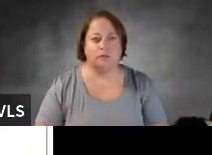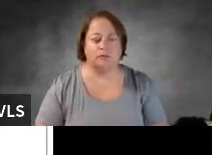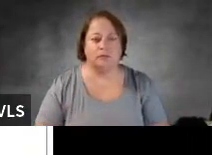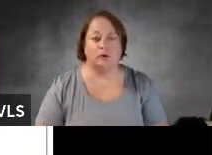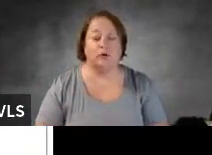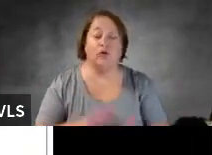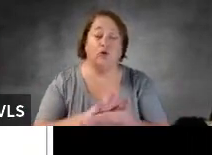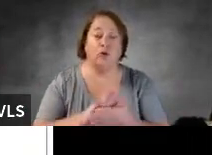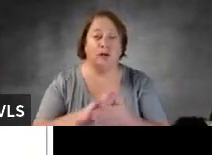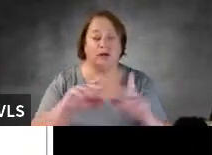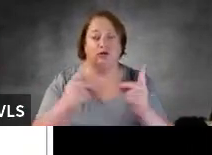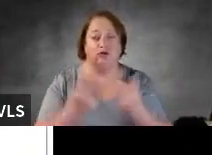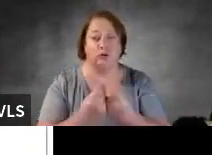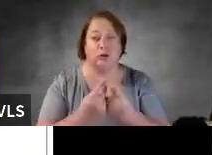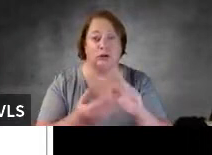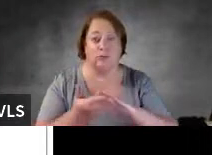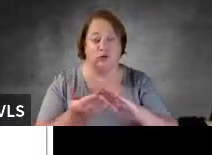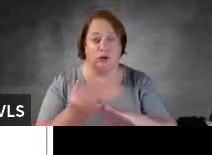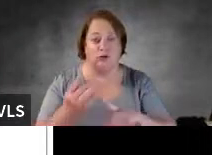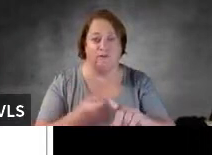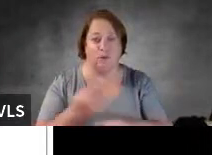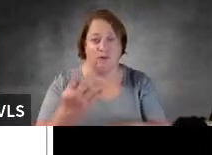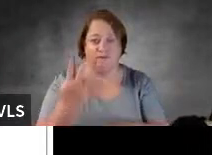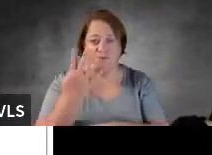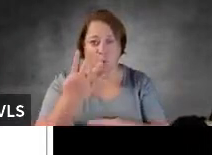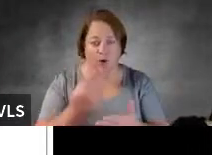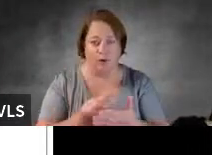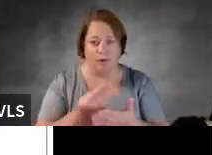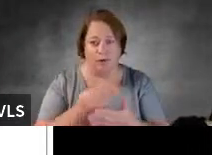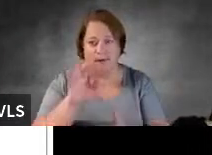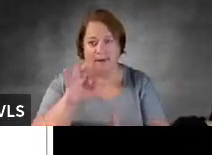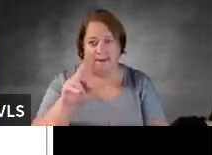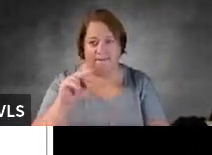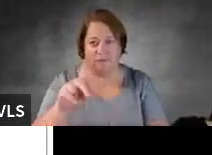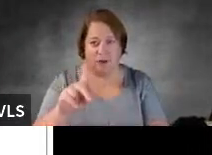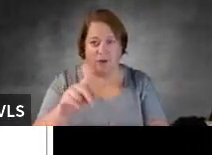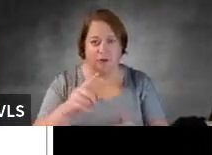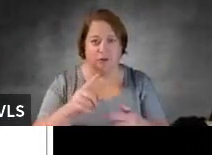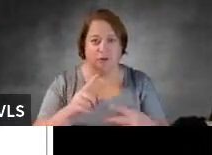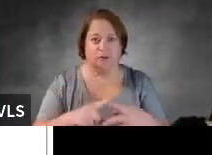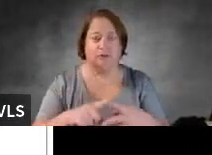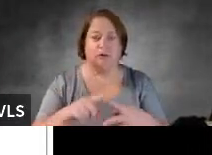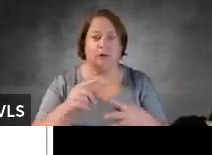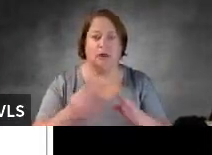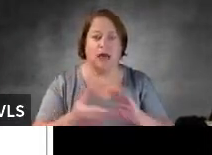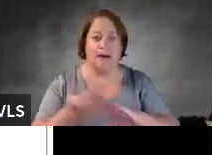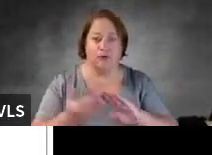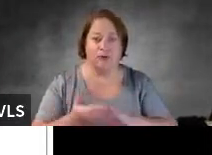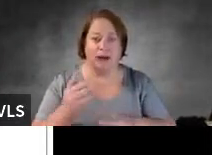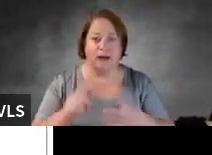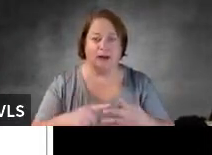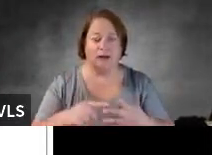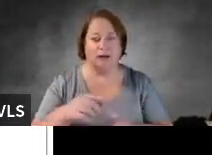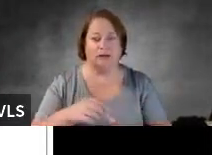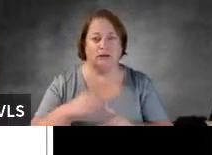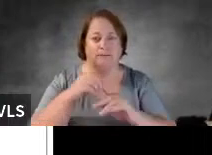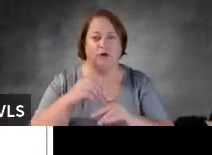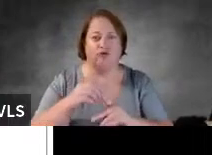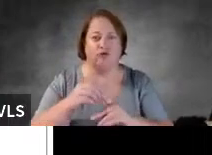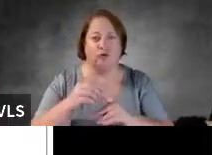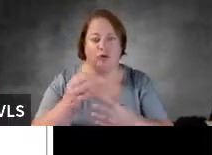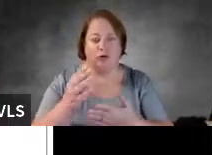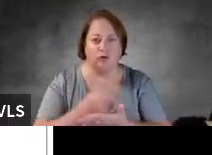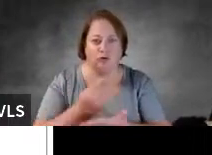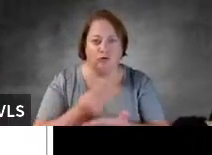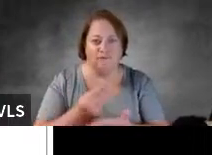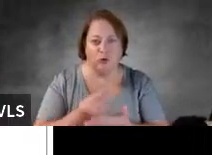school districts operate off of four funds. One is the operating, the second is the special teacher fund, or the special revenue